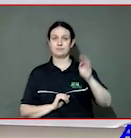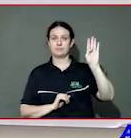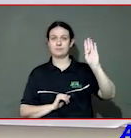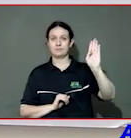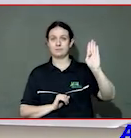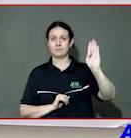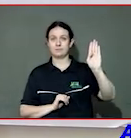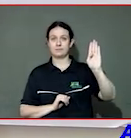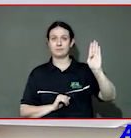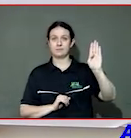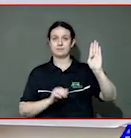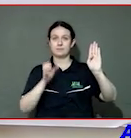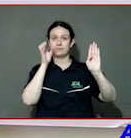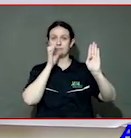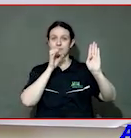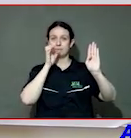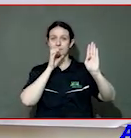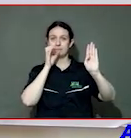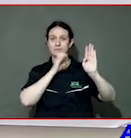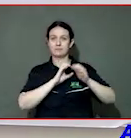B was an alcohol.